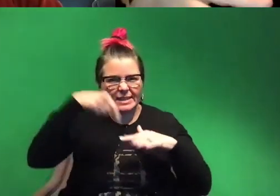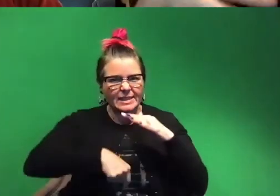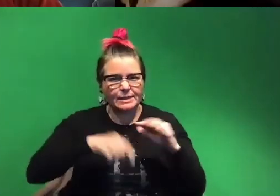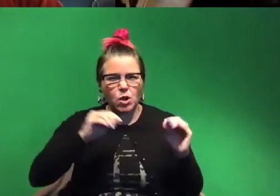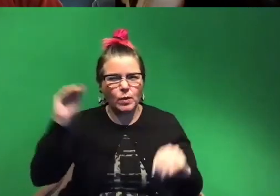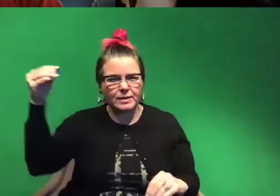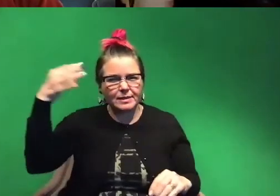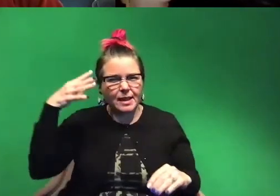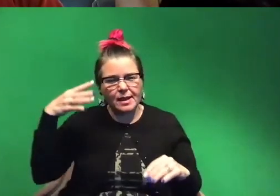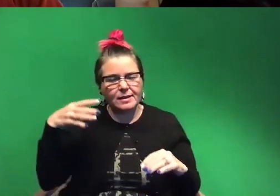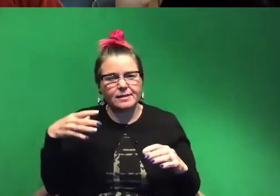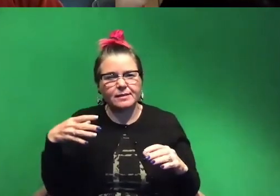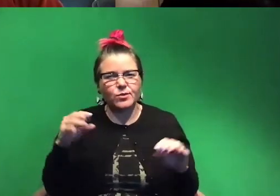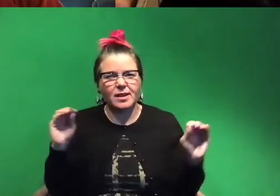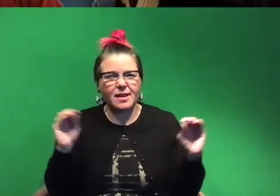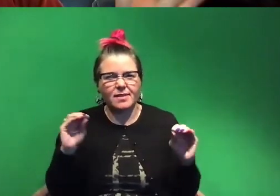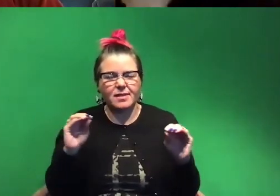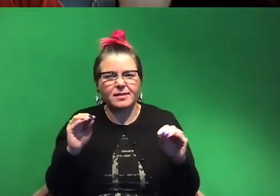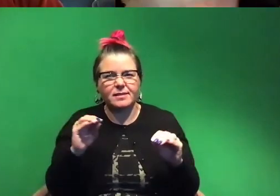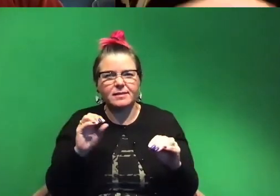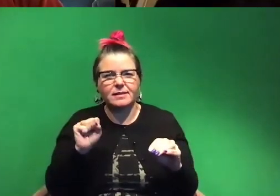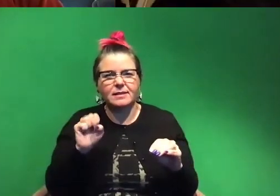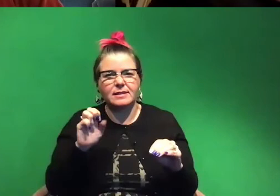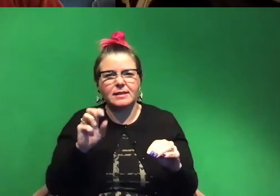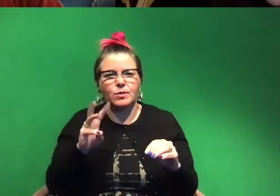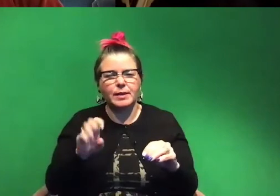so there's really nothing for seaweed to like grow off